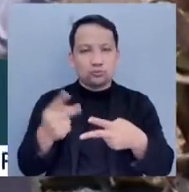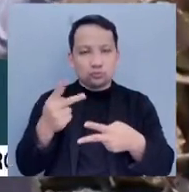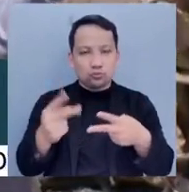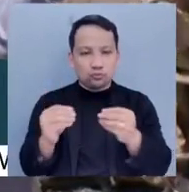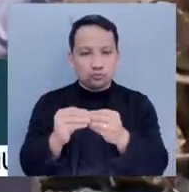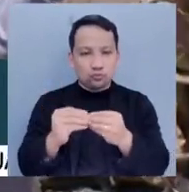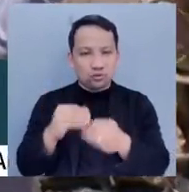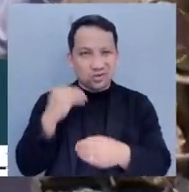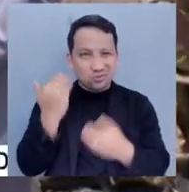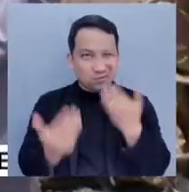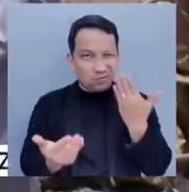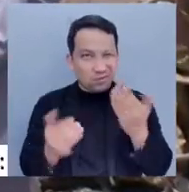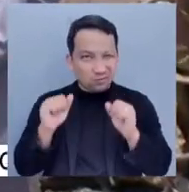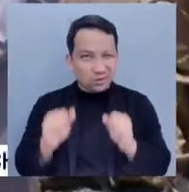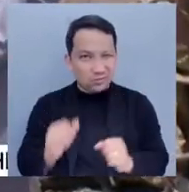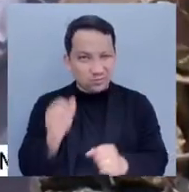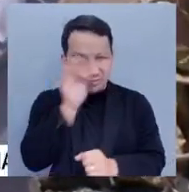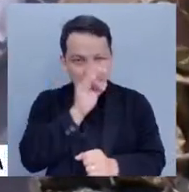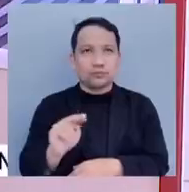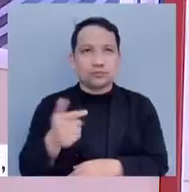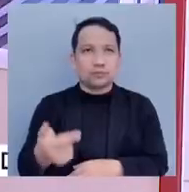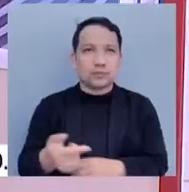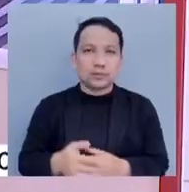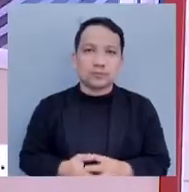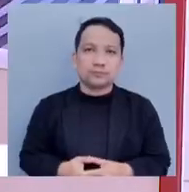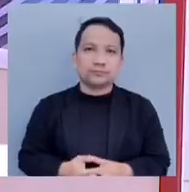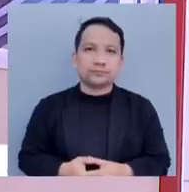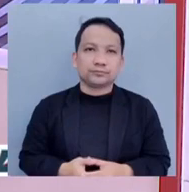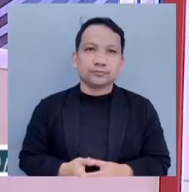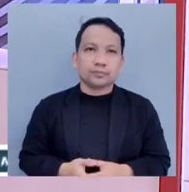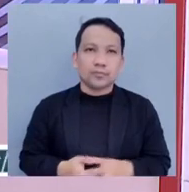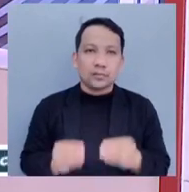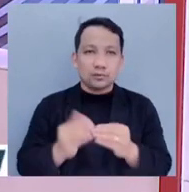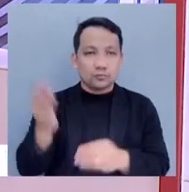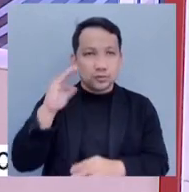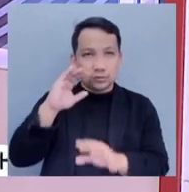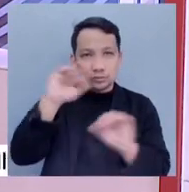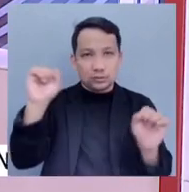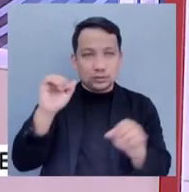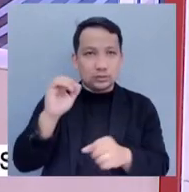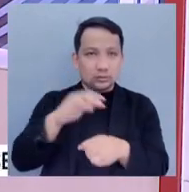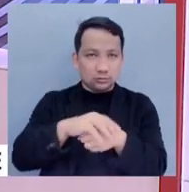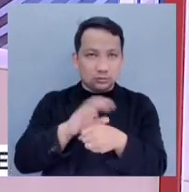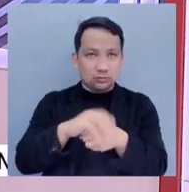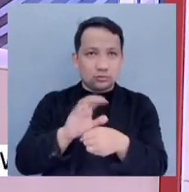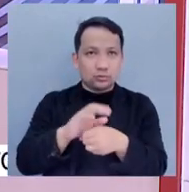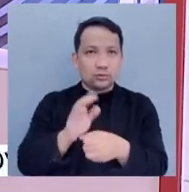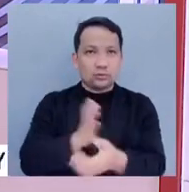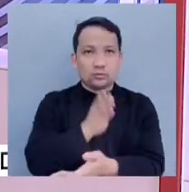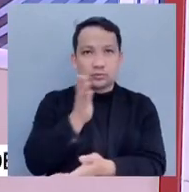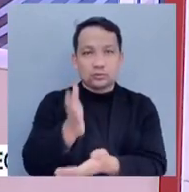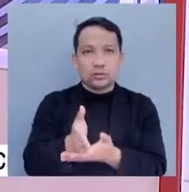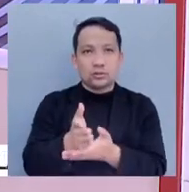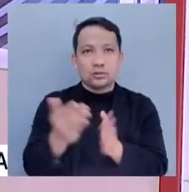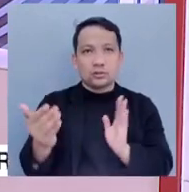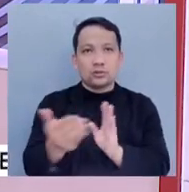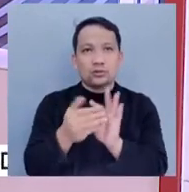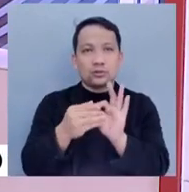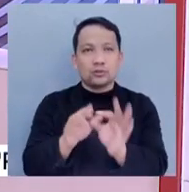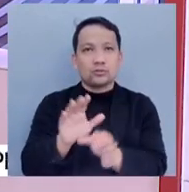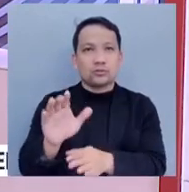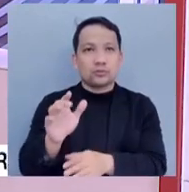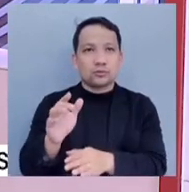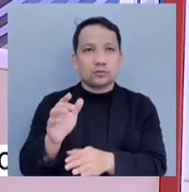more possible Filipino casualties. Former U.S. President Donald Trump turning himself in on Thursday in Georgia to